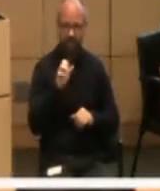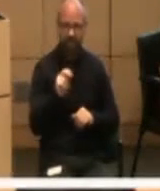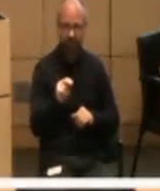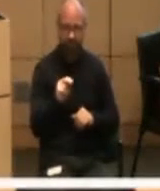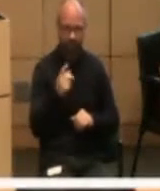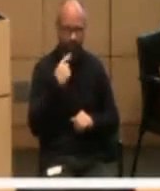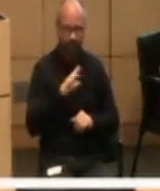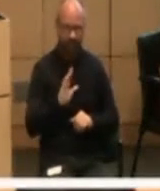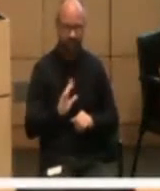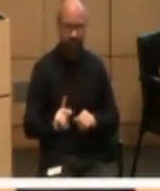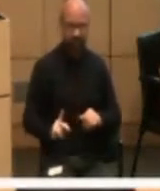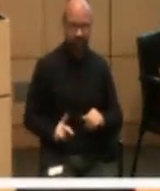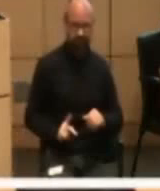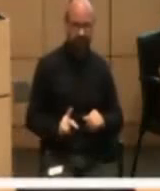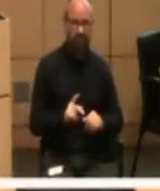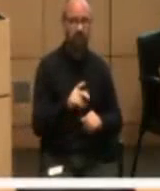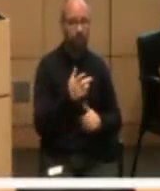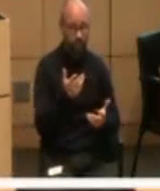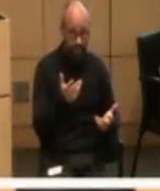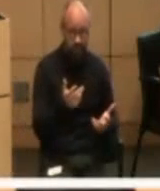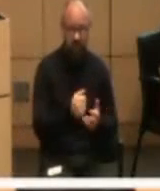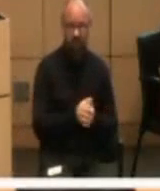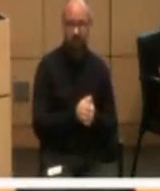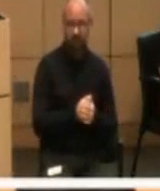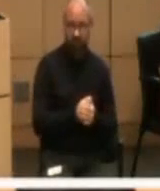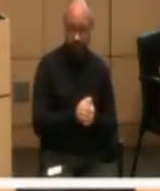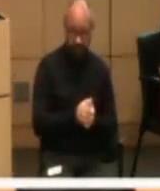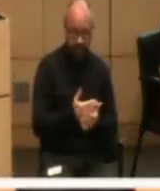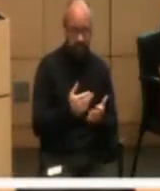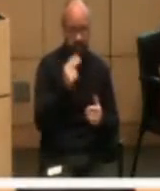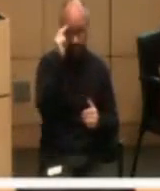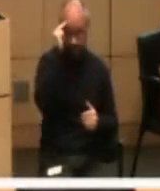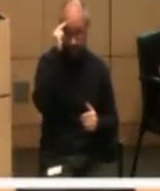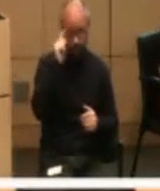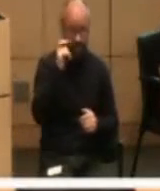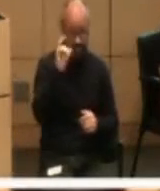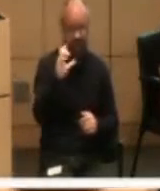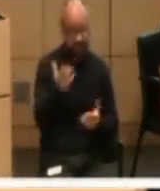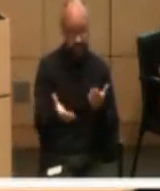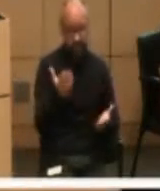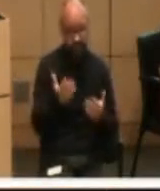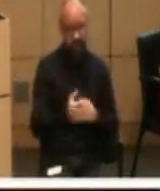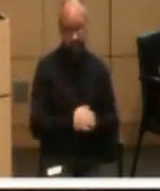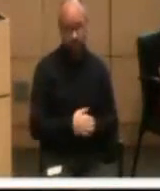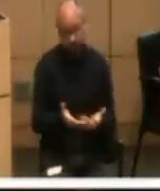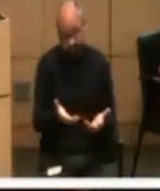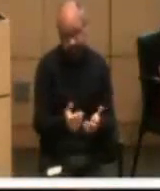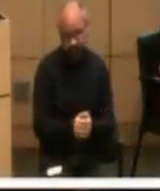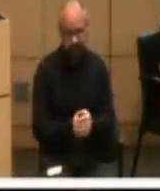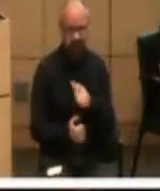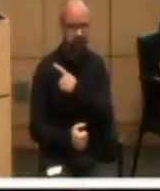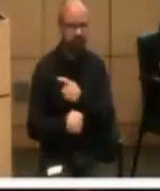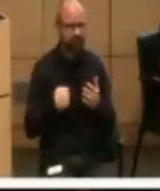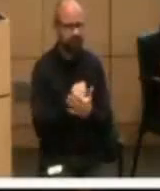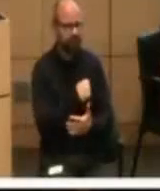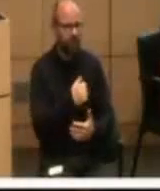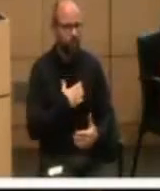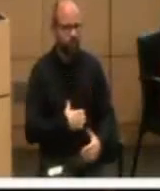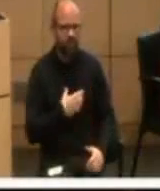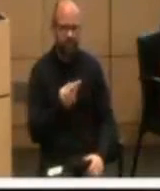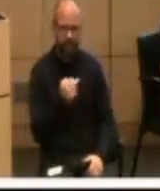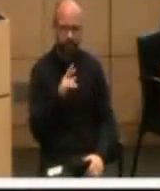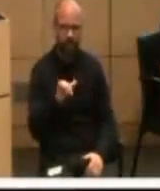Well, you know, vincristine is potentially neurotoxic, right? And so, right. Too bad Henry's not here. Yeah,